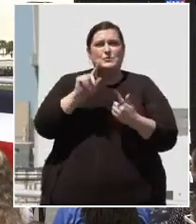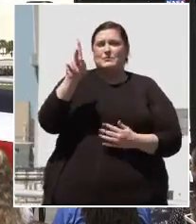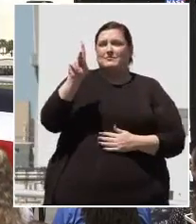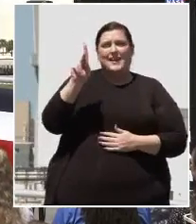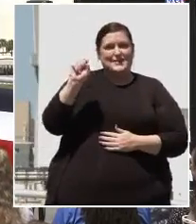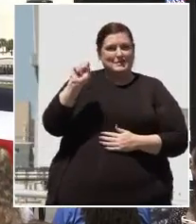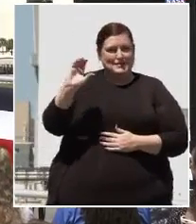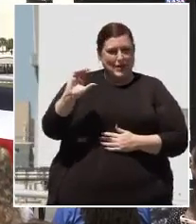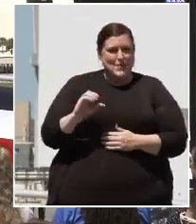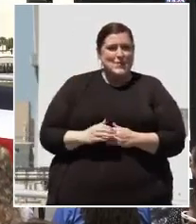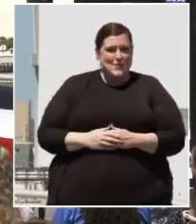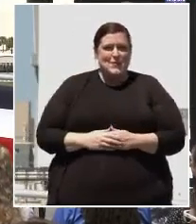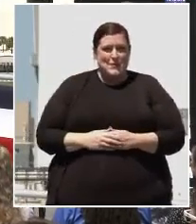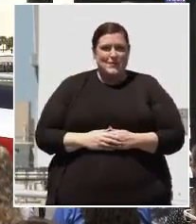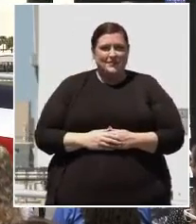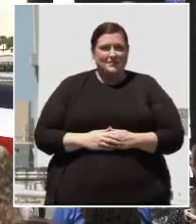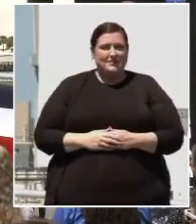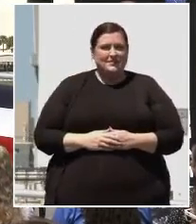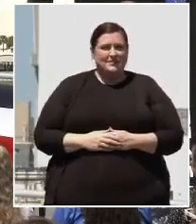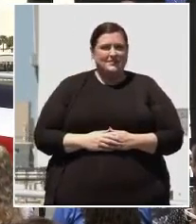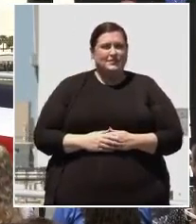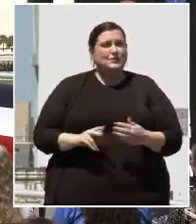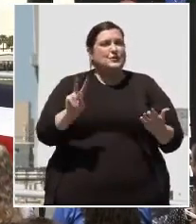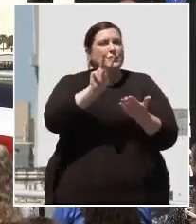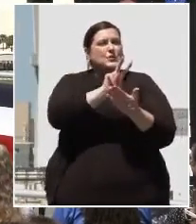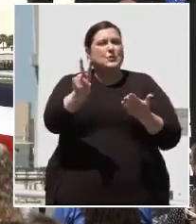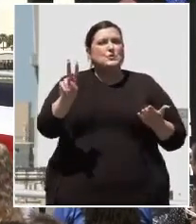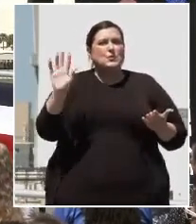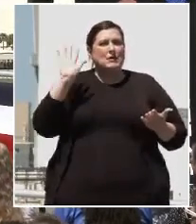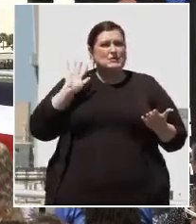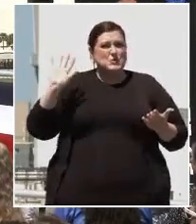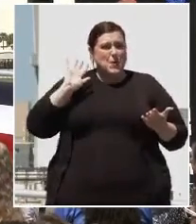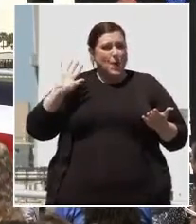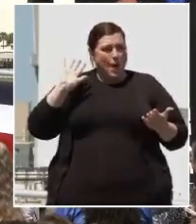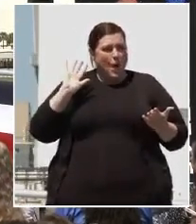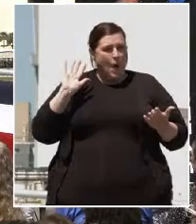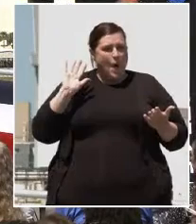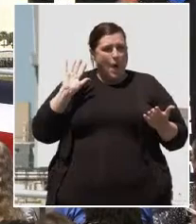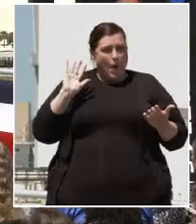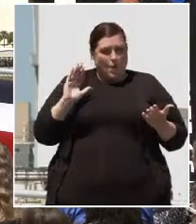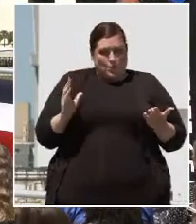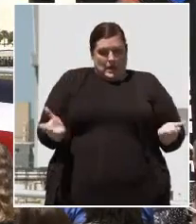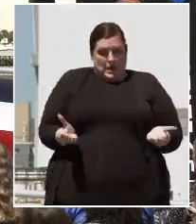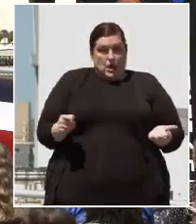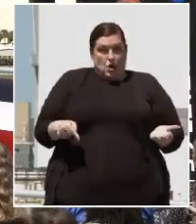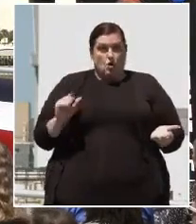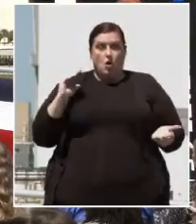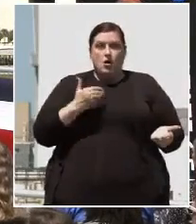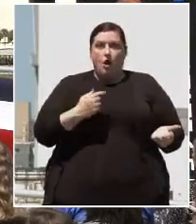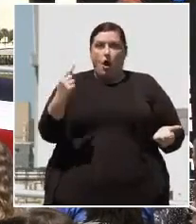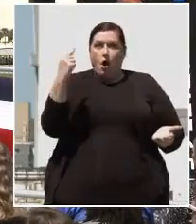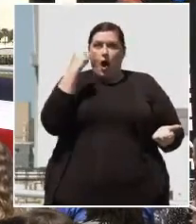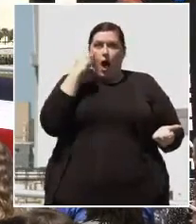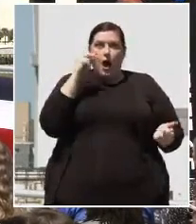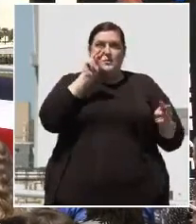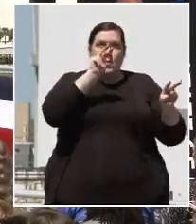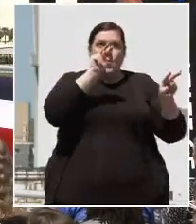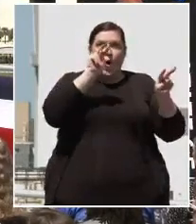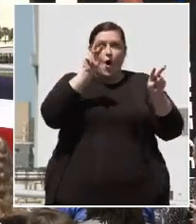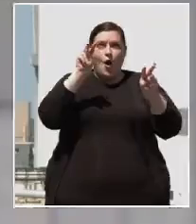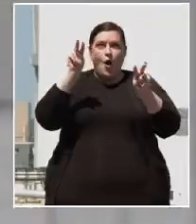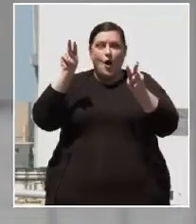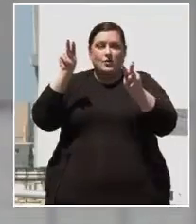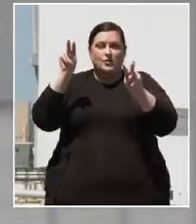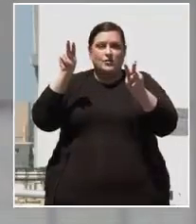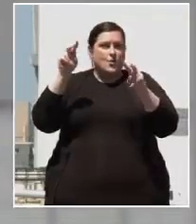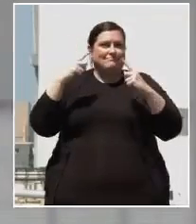Space Center two weeks uh ago it was that we were right here and our eyes were fixed on